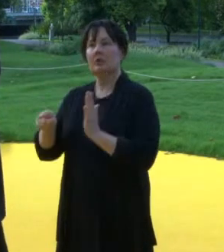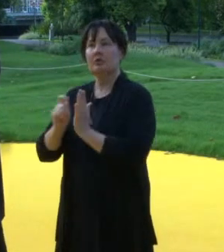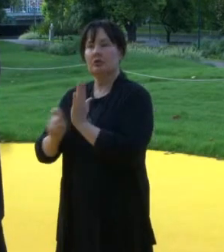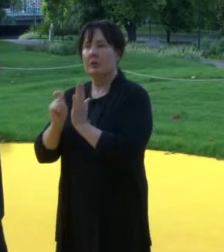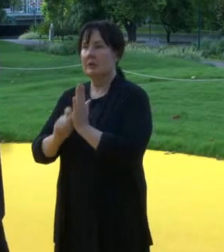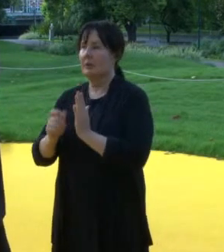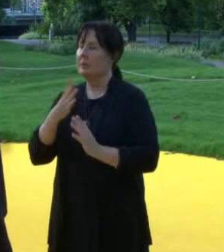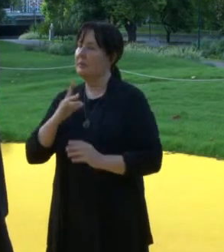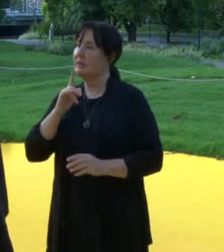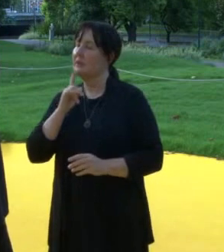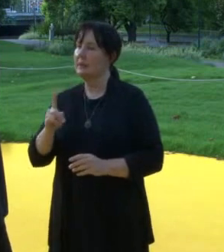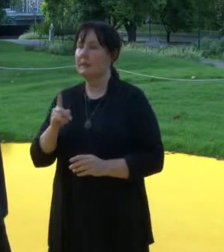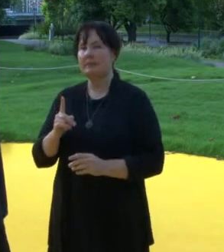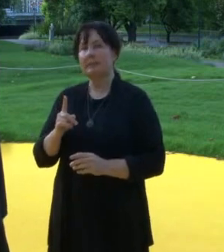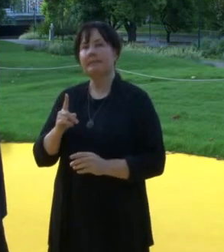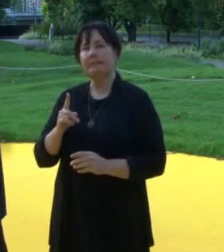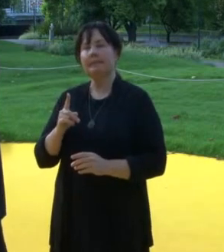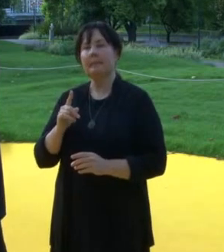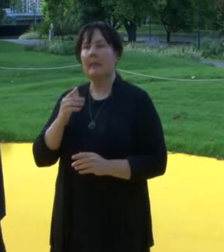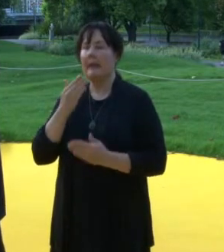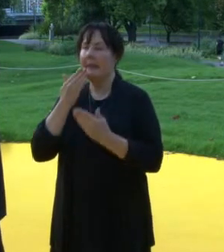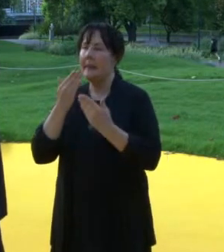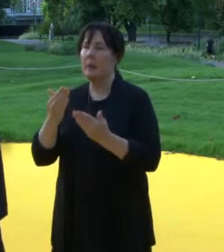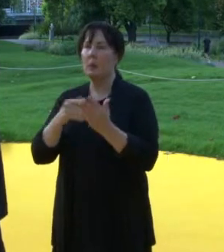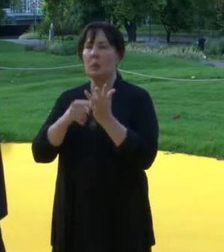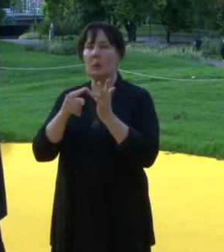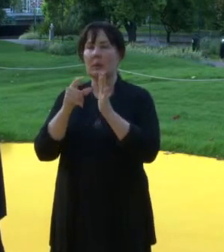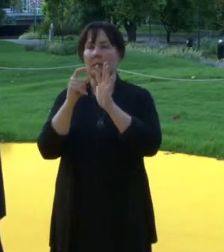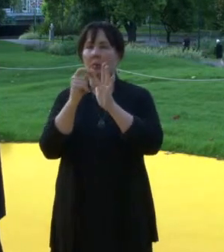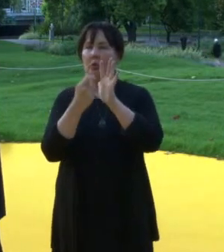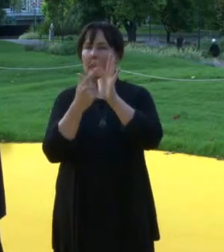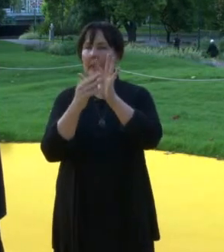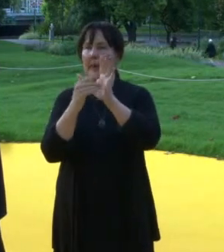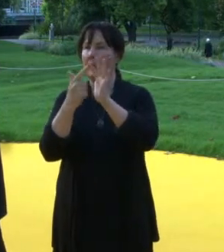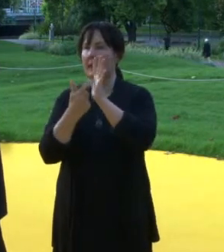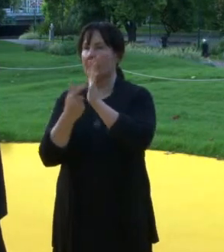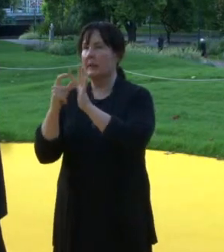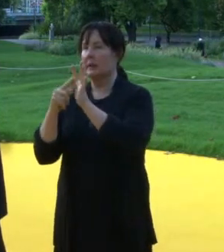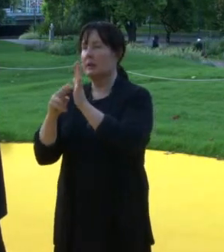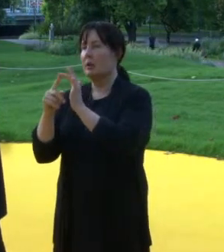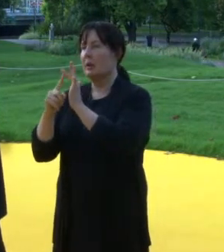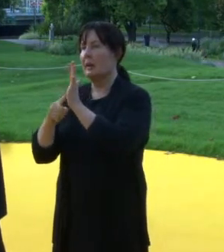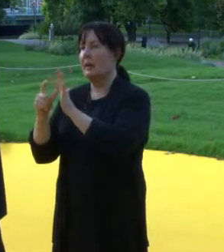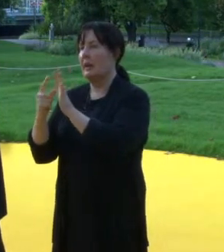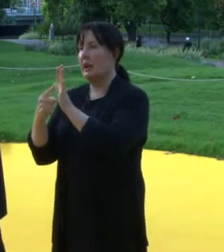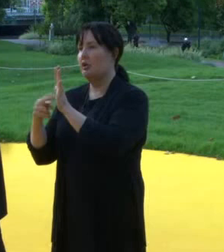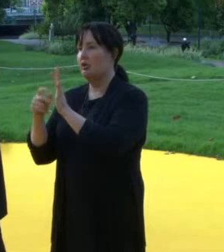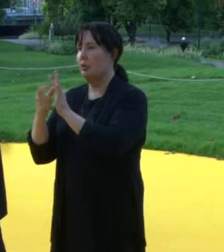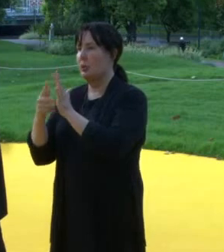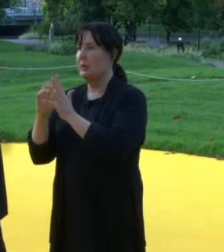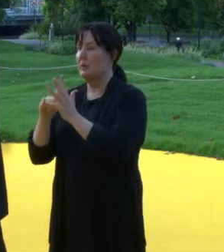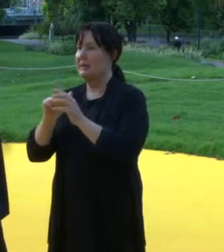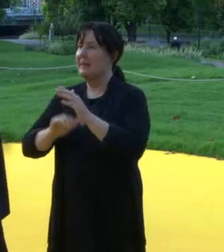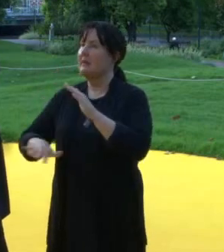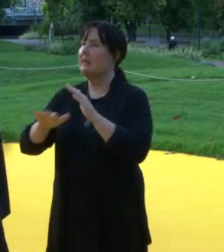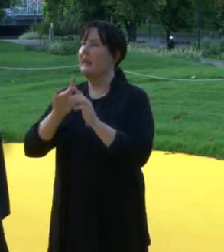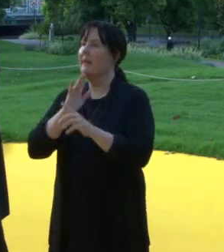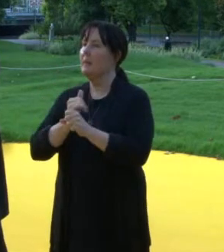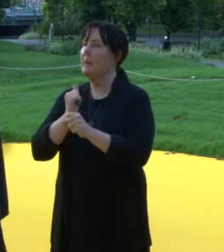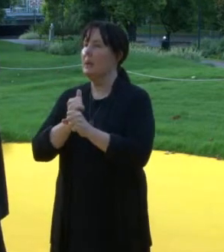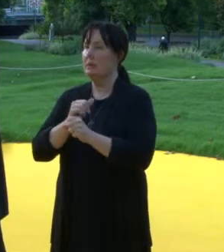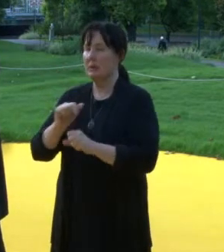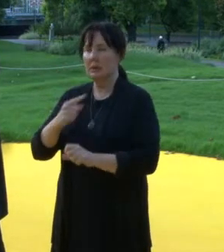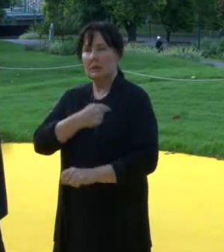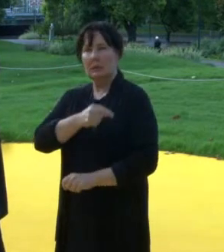Premier Daniel Andrews and his government for their continued commitment to the prize and their broader support of arts and culture.